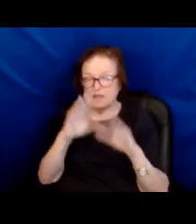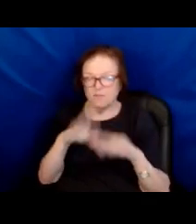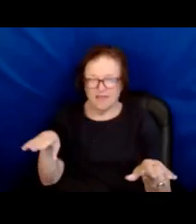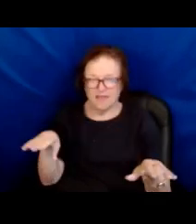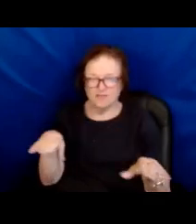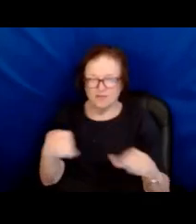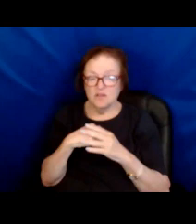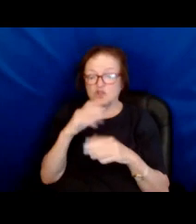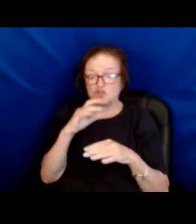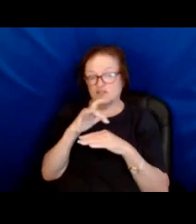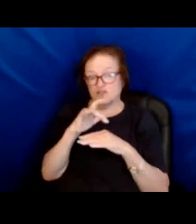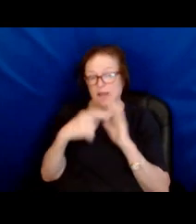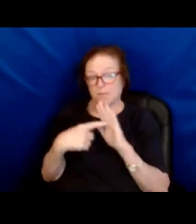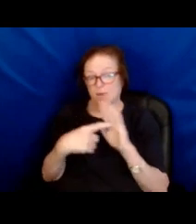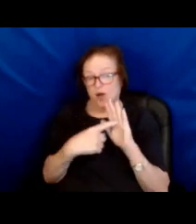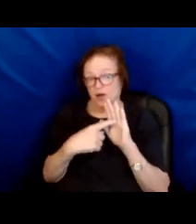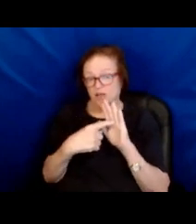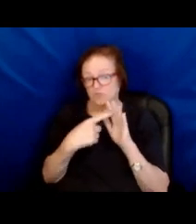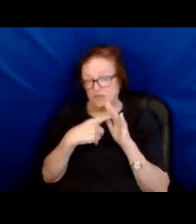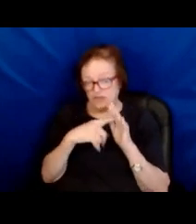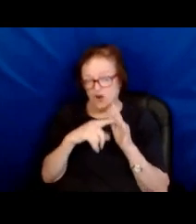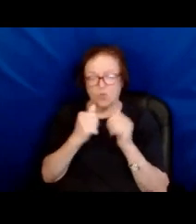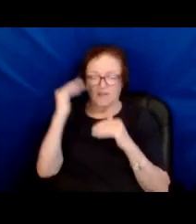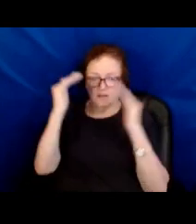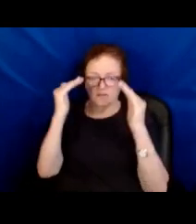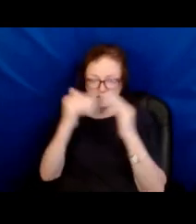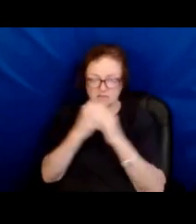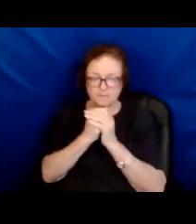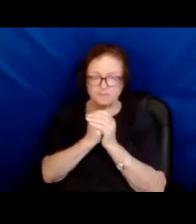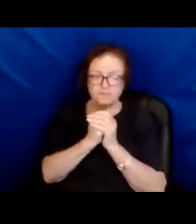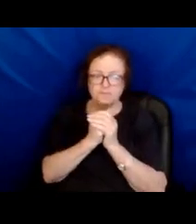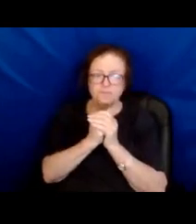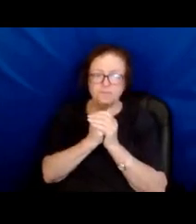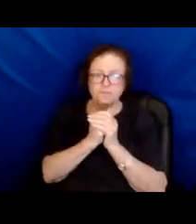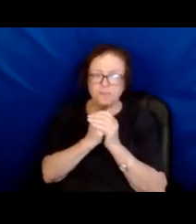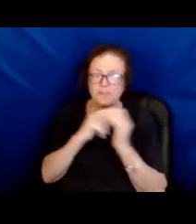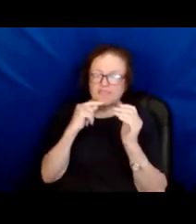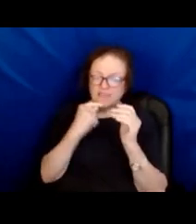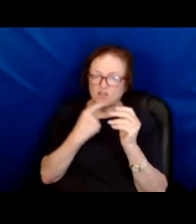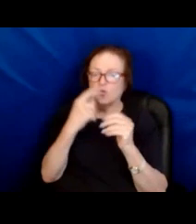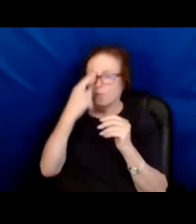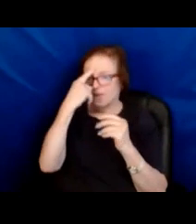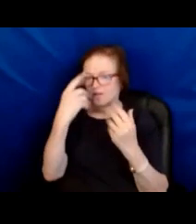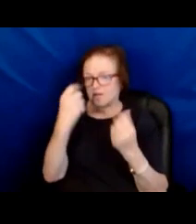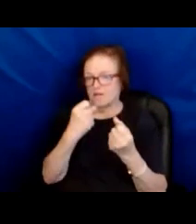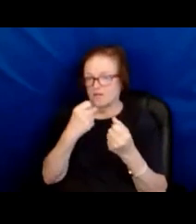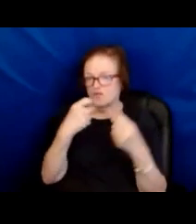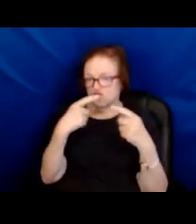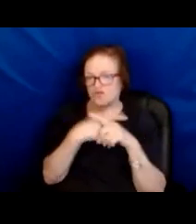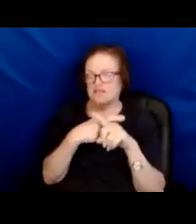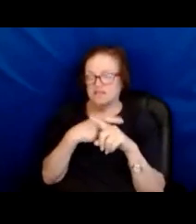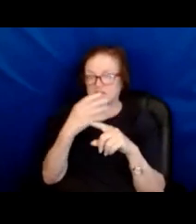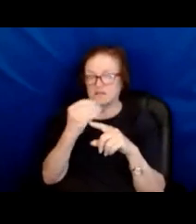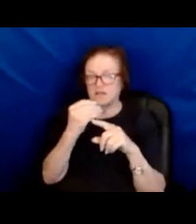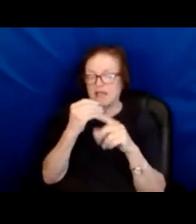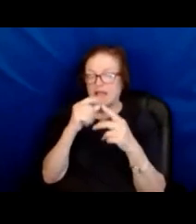modeling kind of prototype work was with the adult acute mental health crisis service system. But we did circle back around